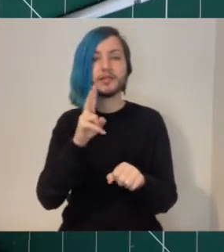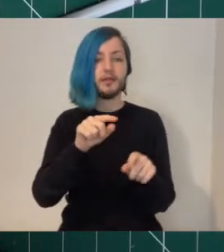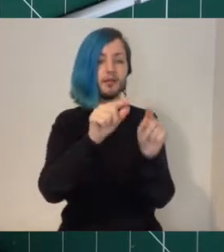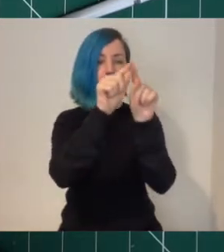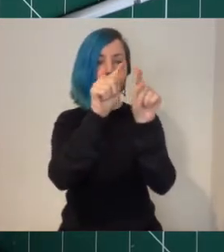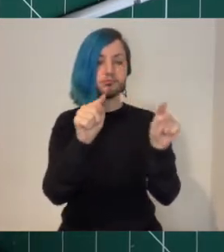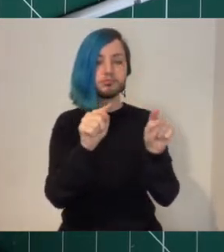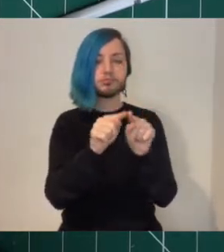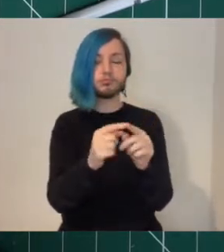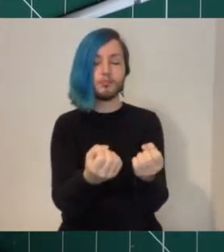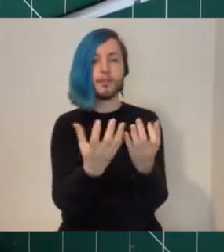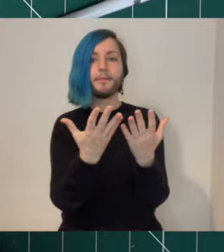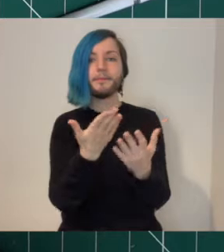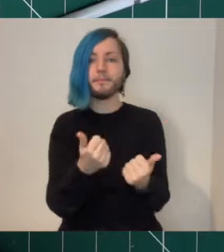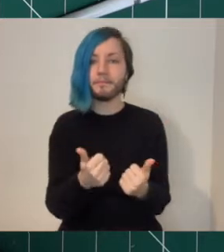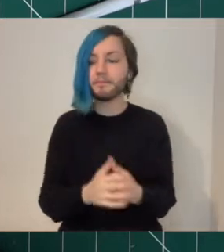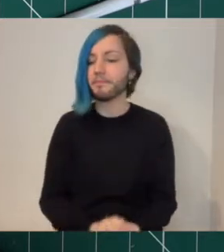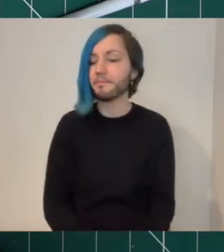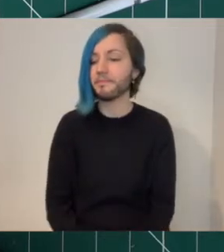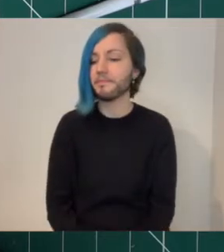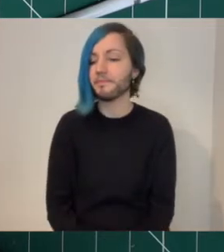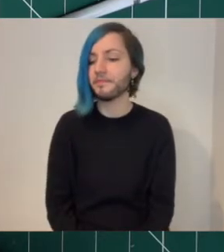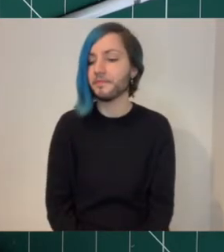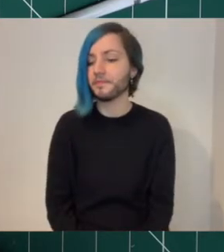your design appearing